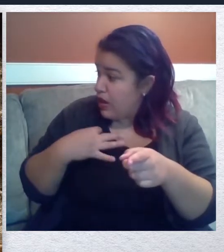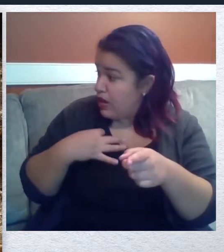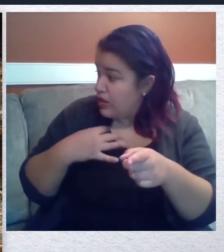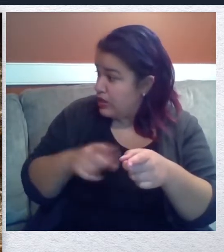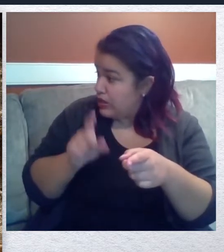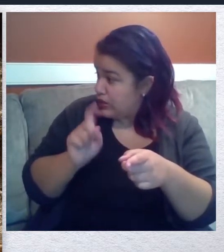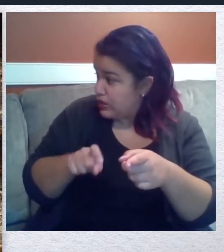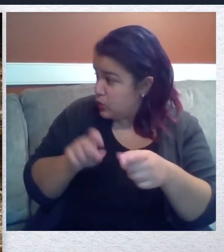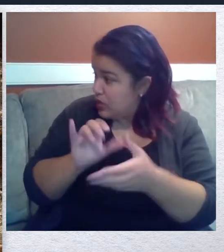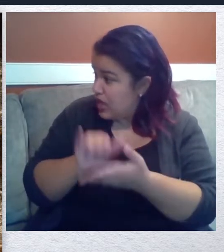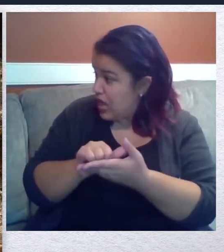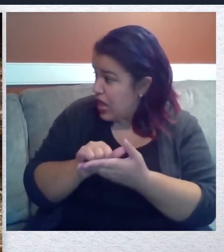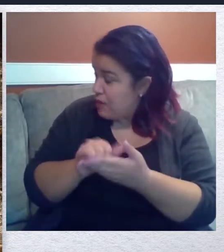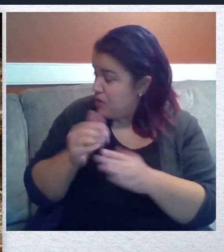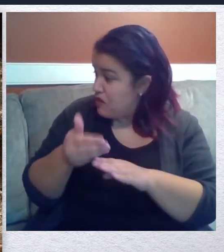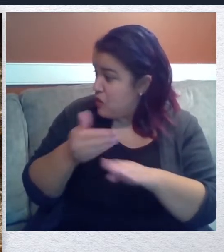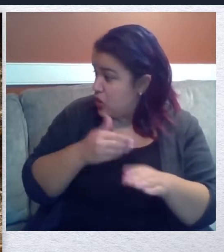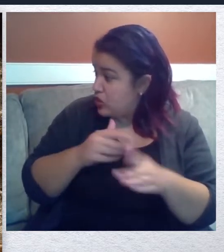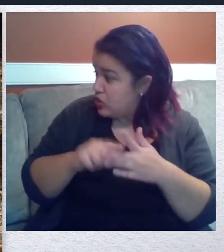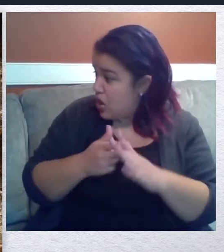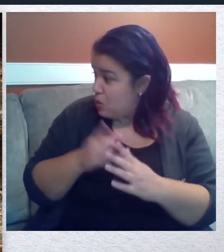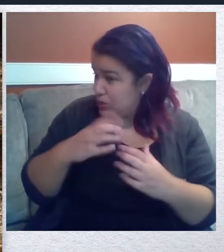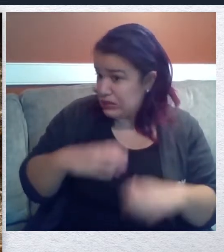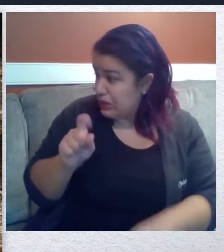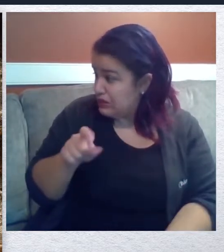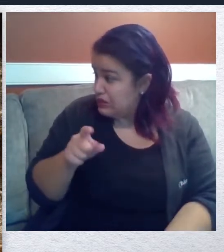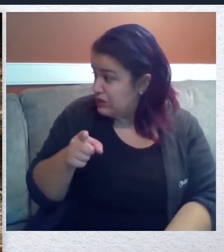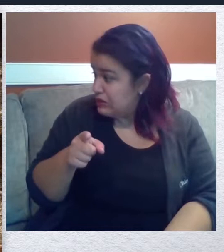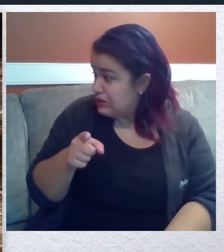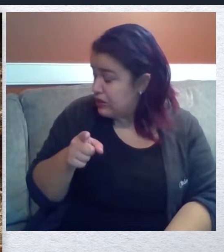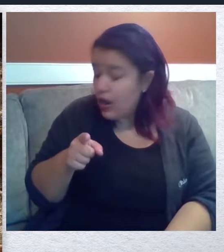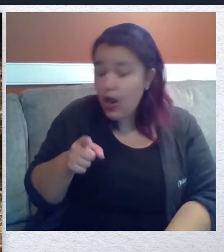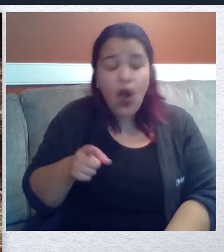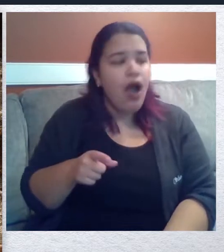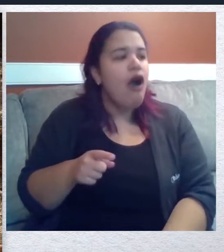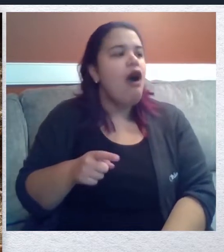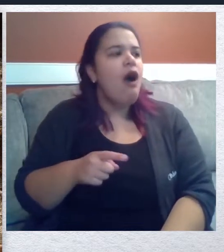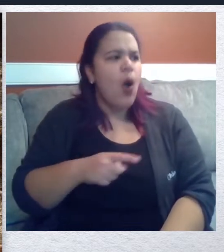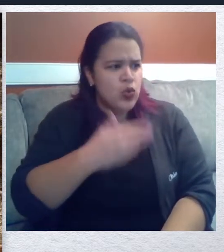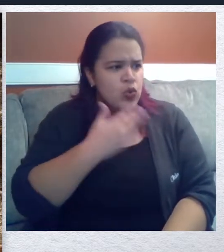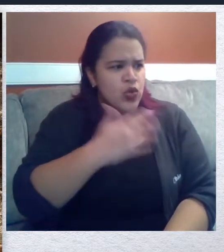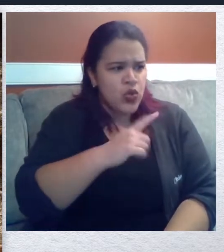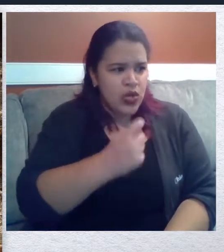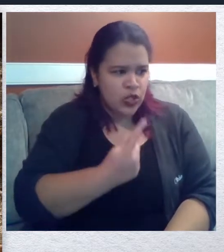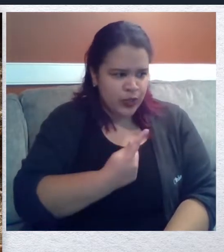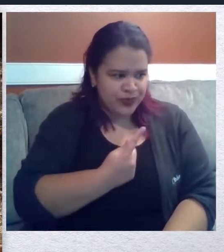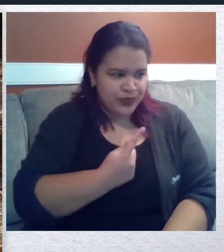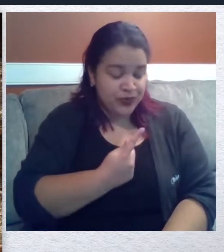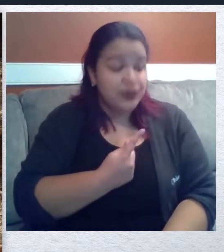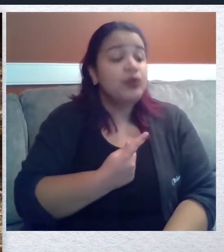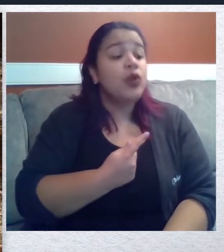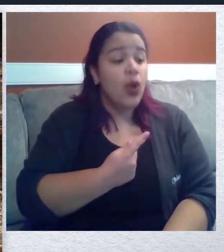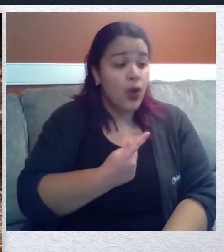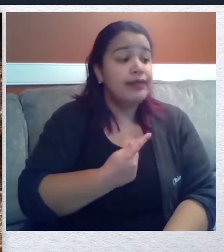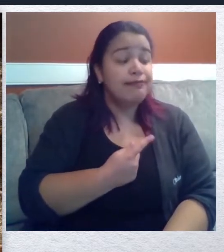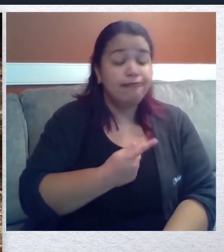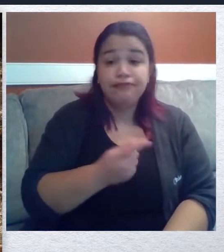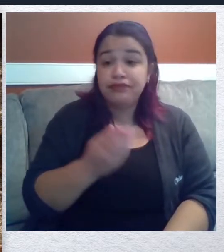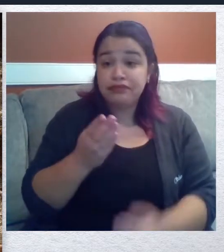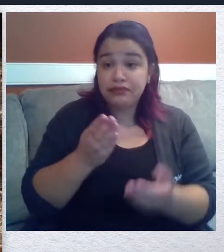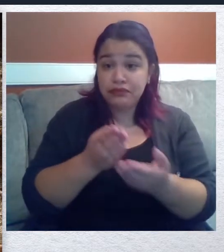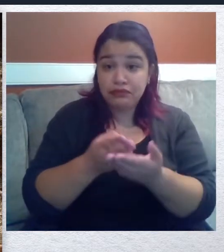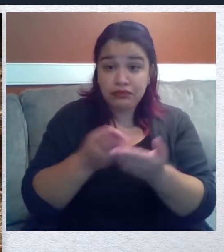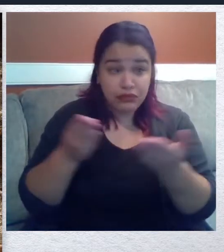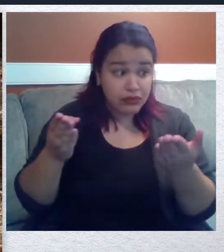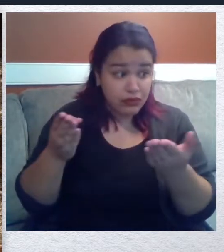hiring event? James, that is a great question. Now, as long as the candidate is joining from a computer,